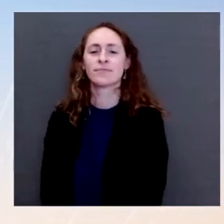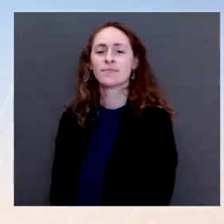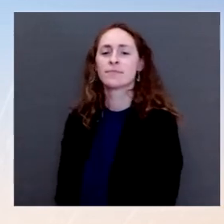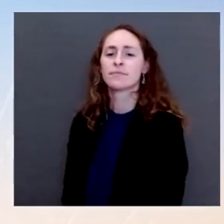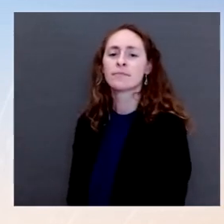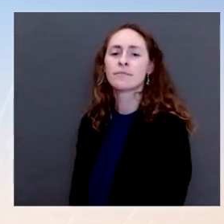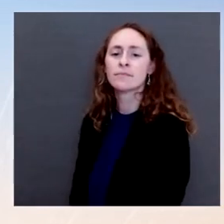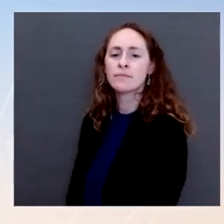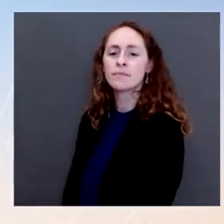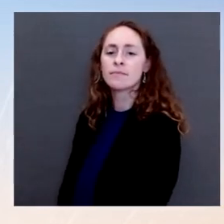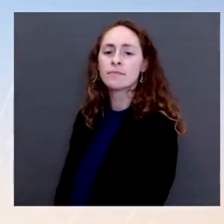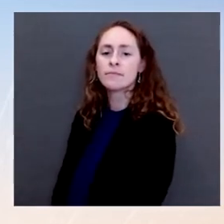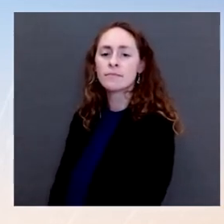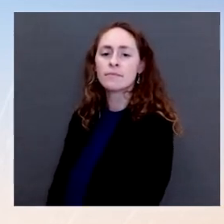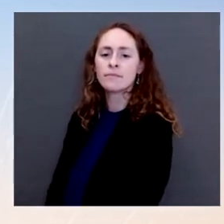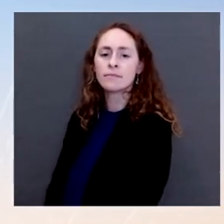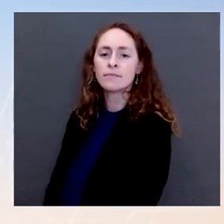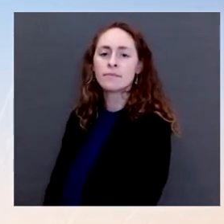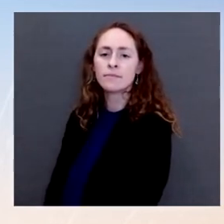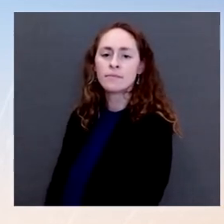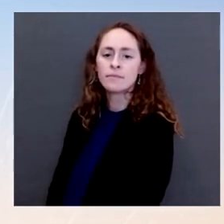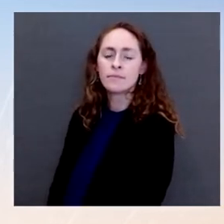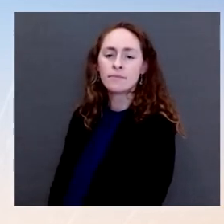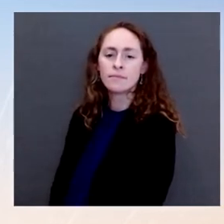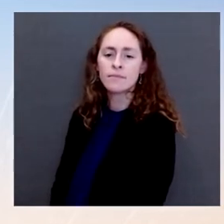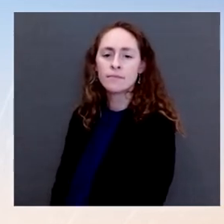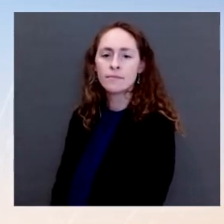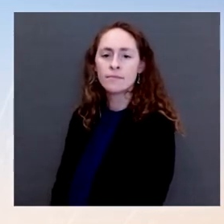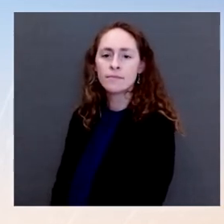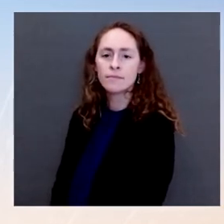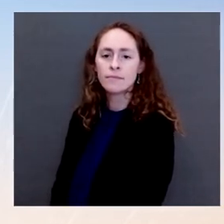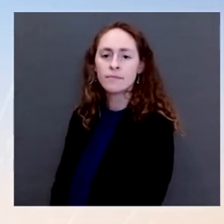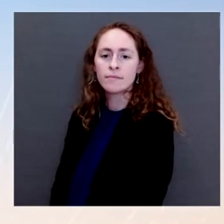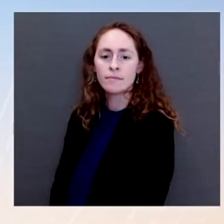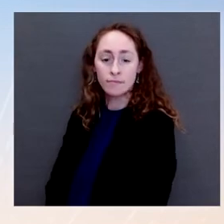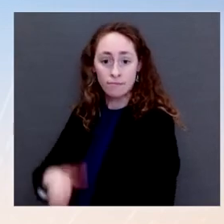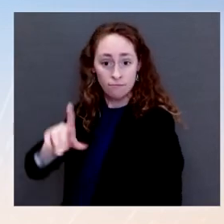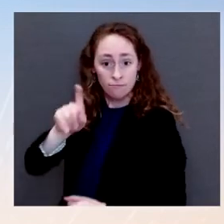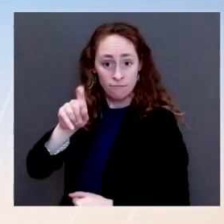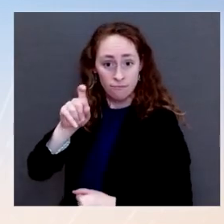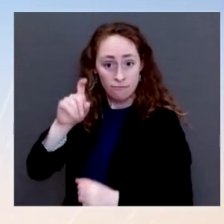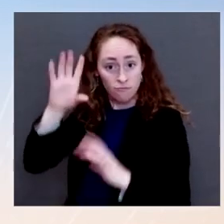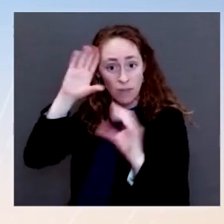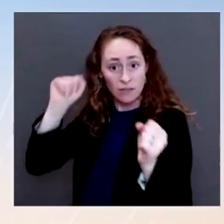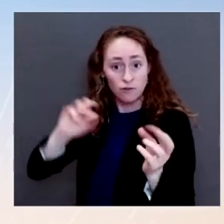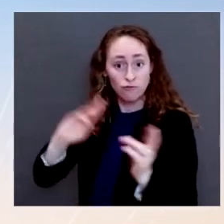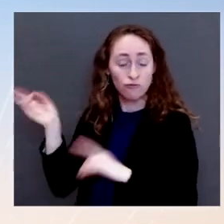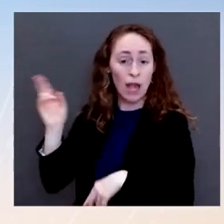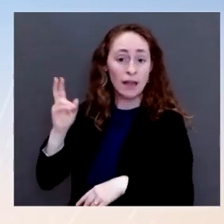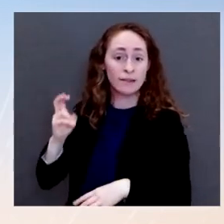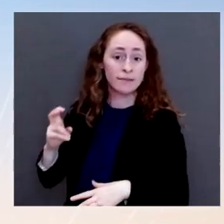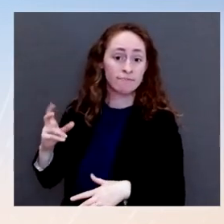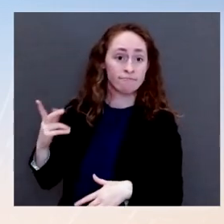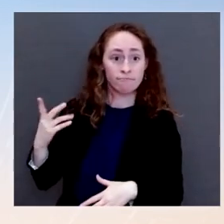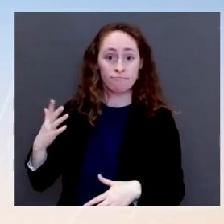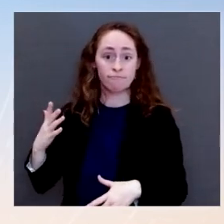there's the possibility of U.S. military involvement if Russia invades Ukraine? Again, I'm not going to get ahead of the president's conversation, but that is